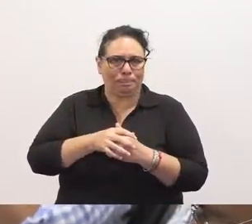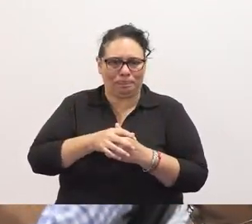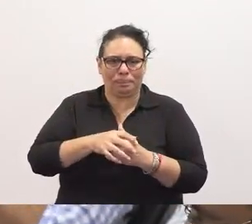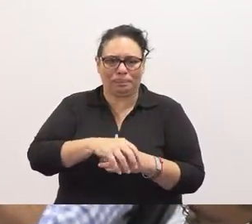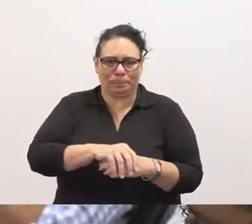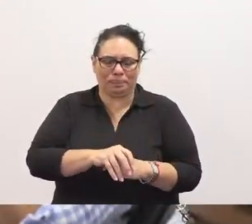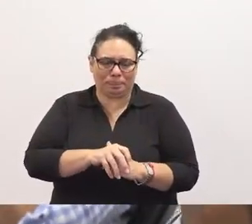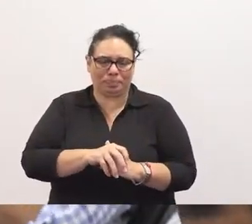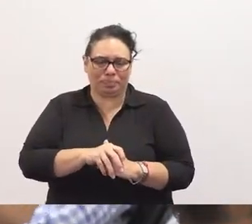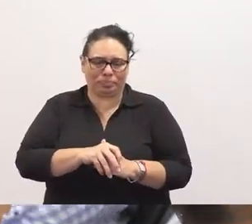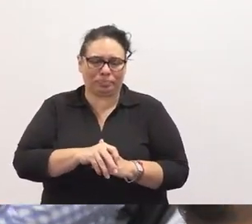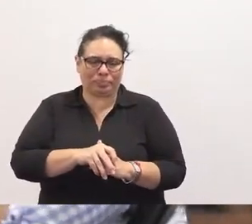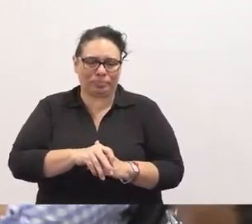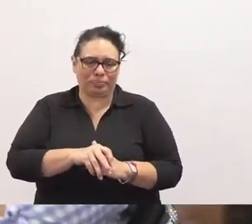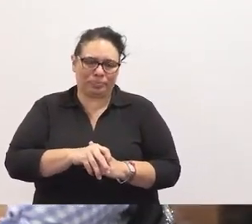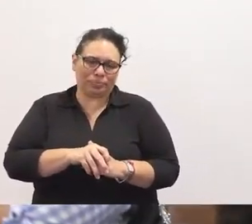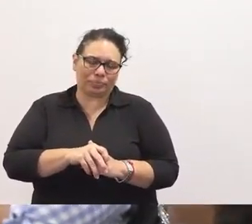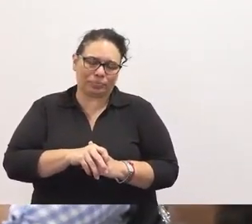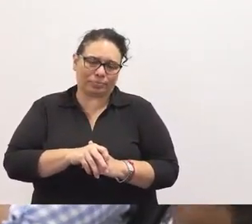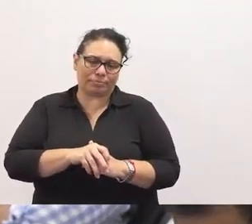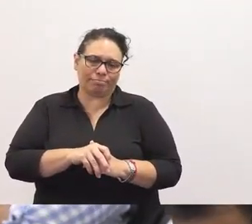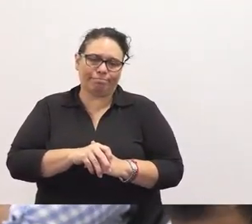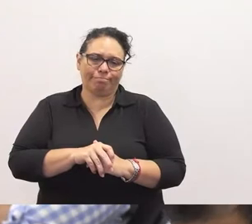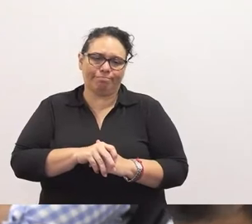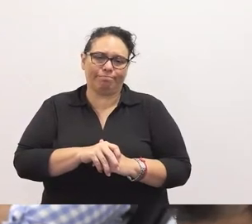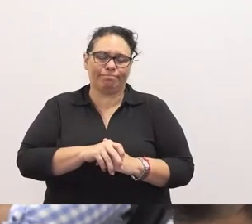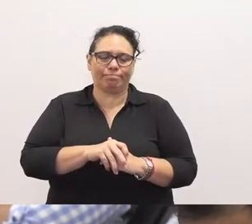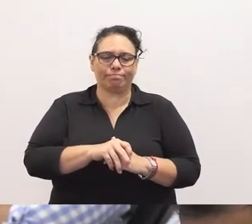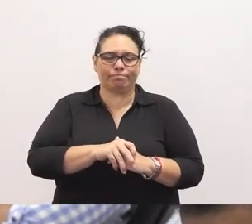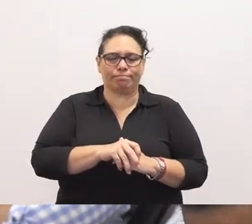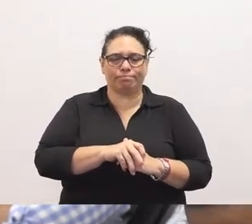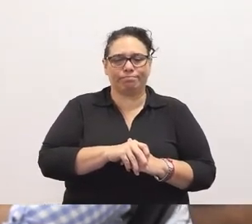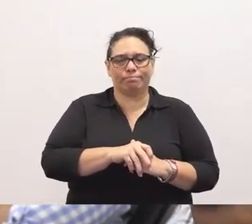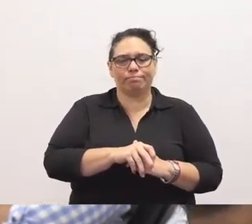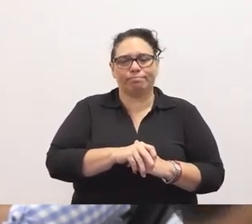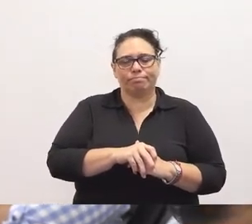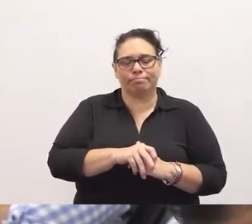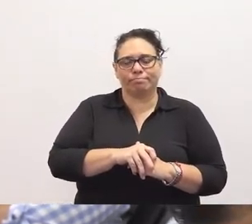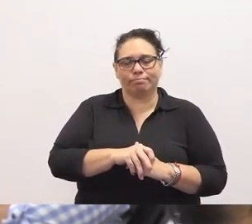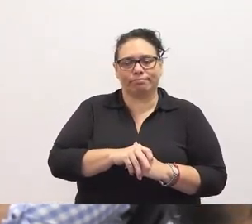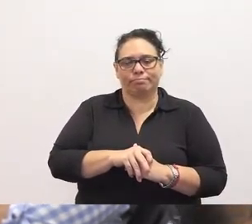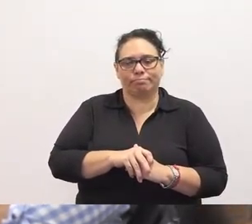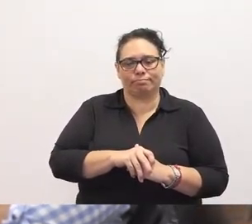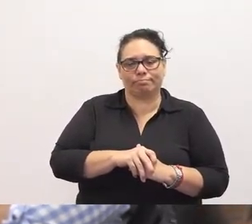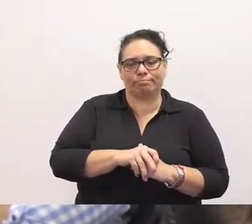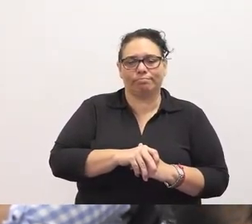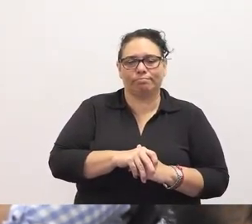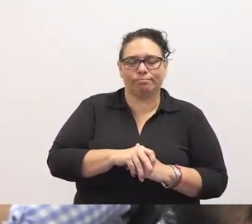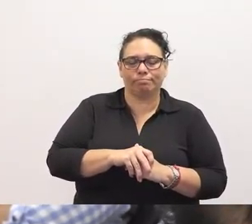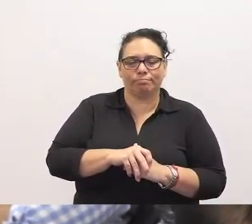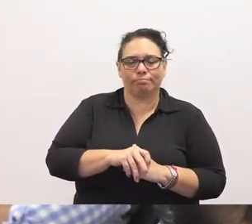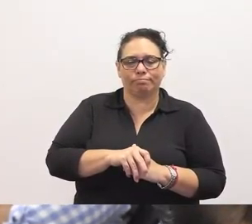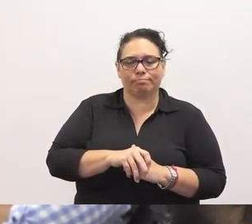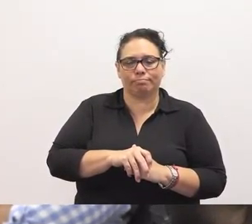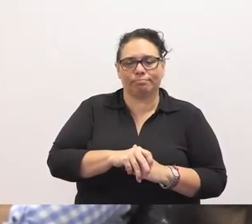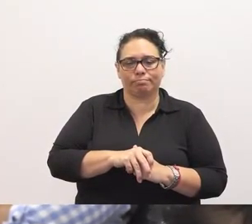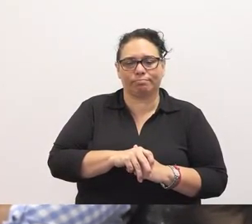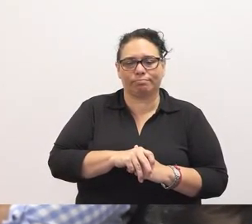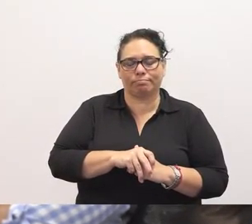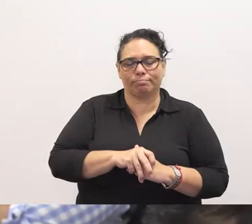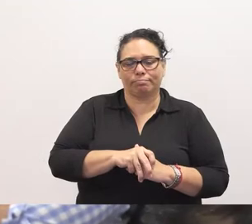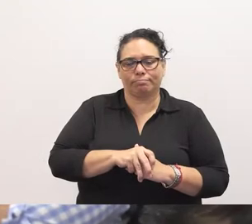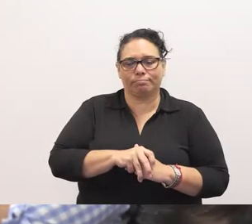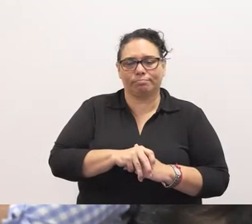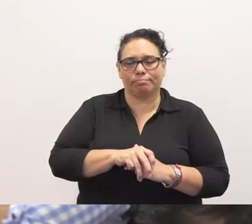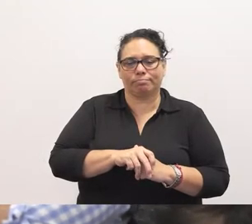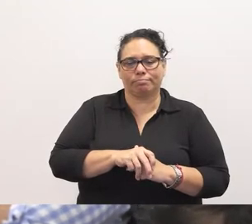Kita kon khyom chkuot, kon khyom ki nuam khyom te aoprum doj nơi chum non pot